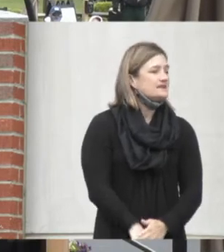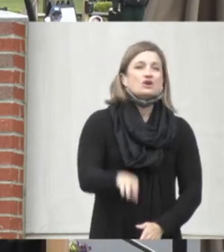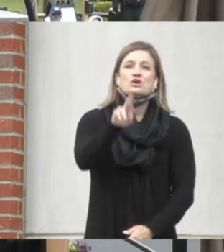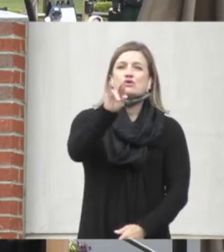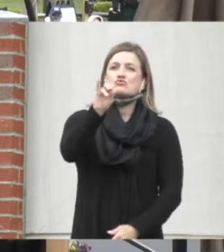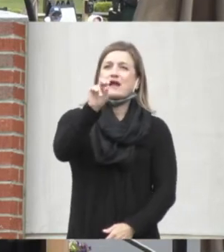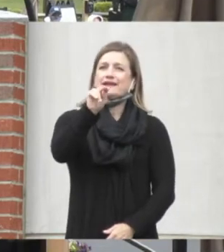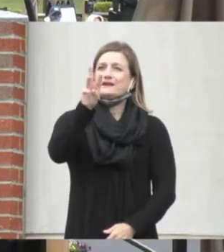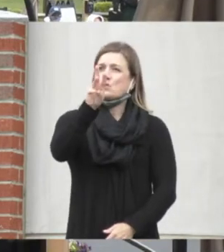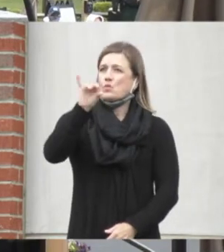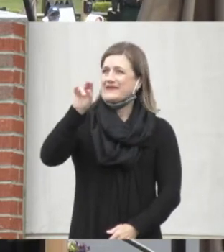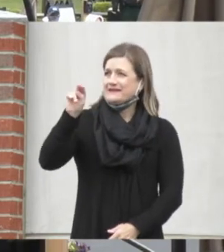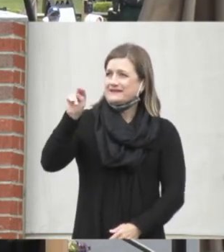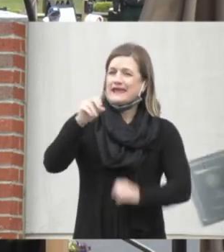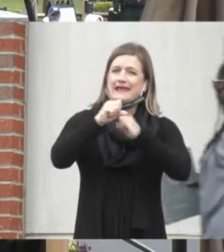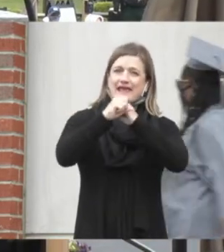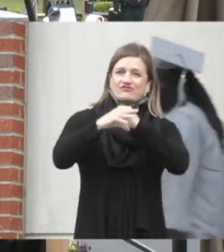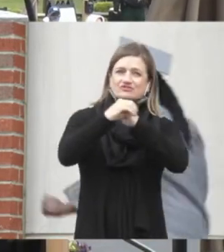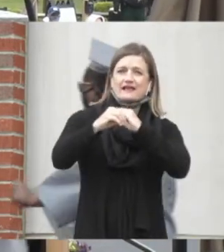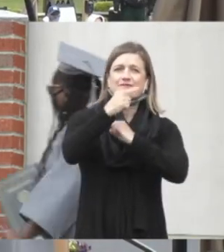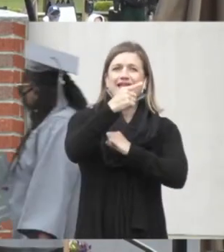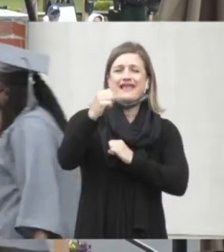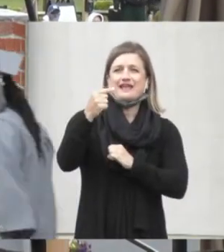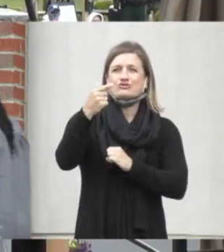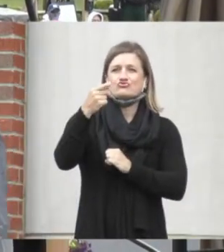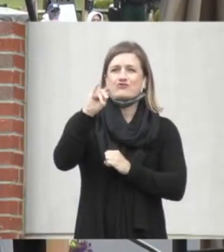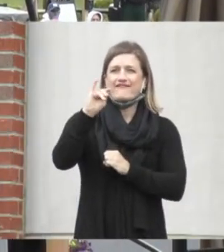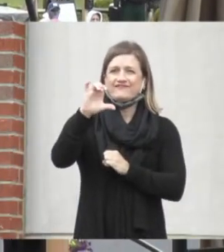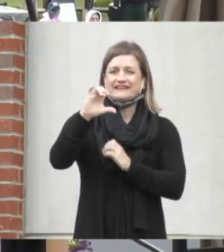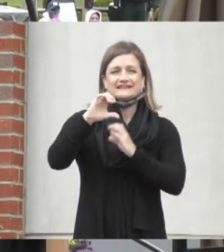Ryan Wynn, Advertising and Graphic Design.